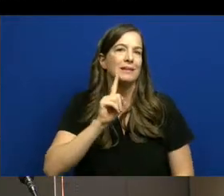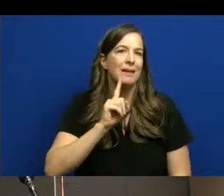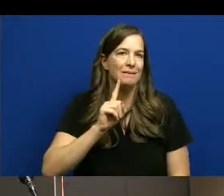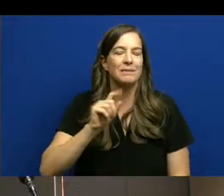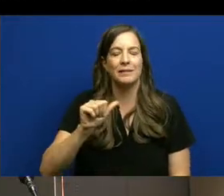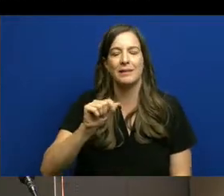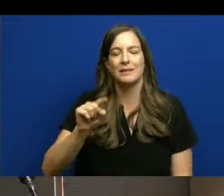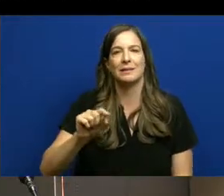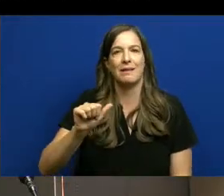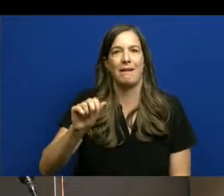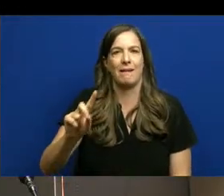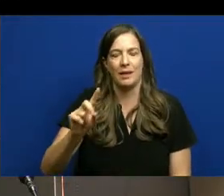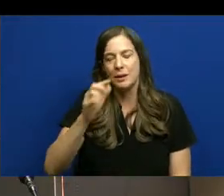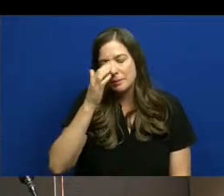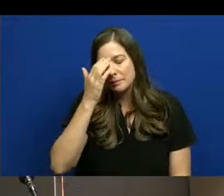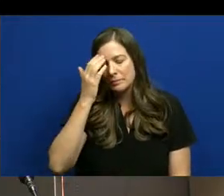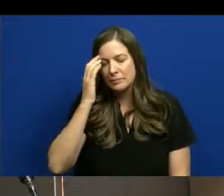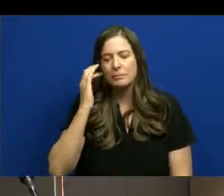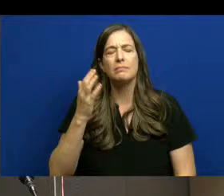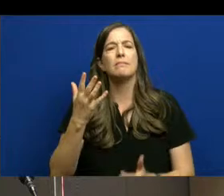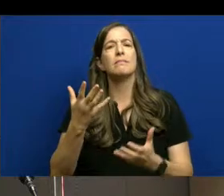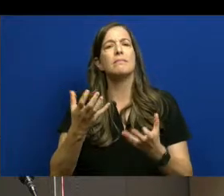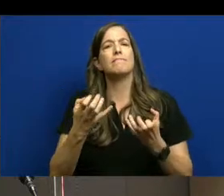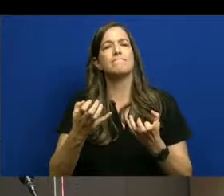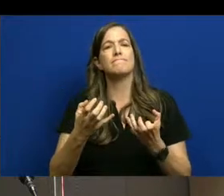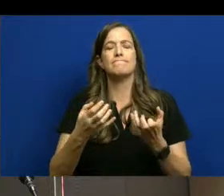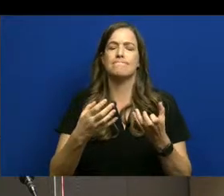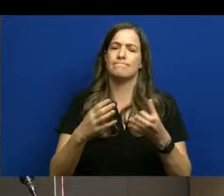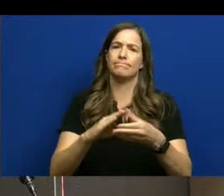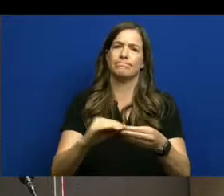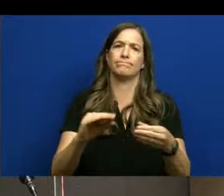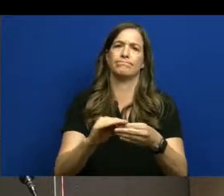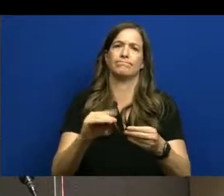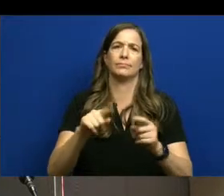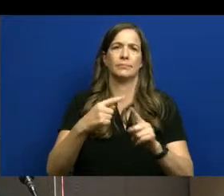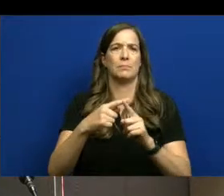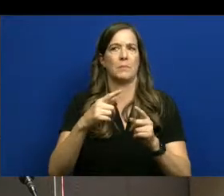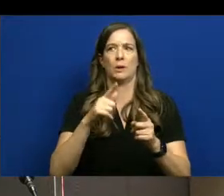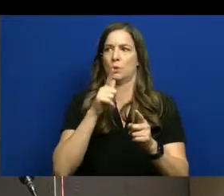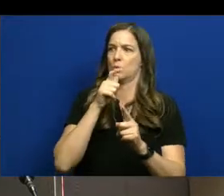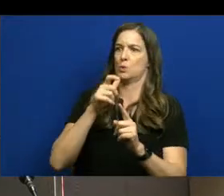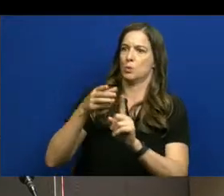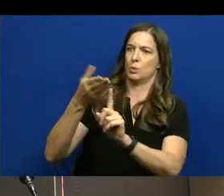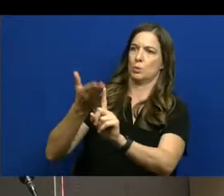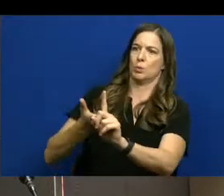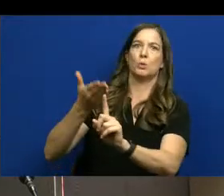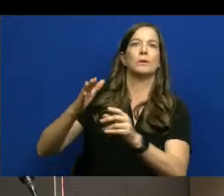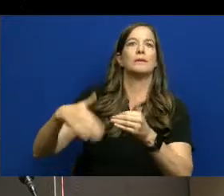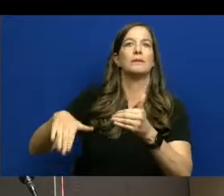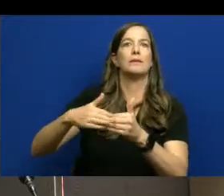I want to talk about the next director of the Arizona Commission for the Deaf and the Hard of Hearing.